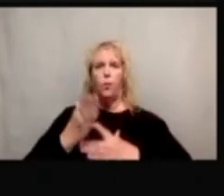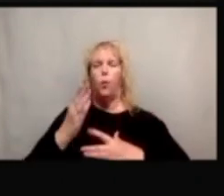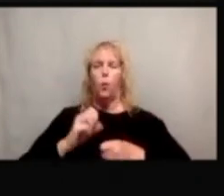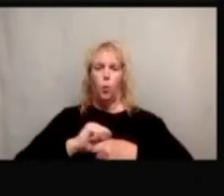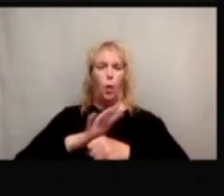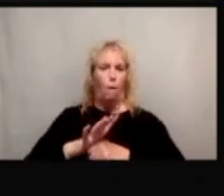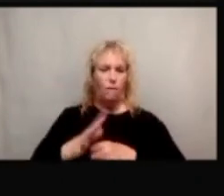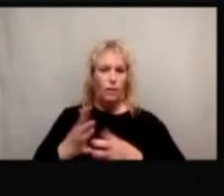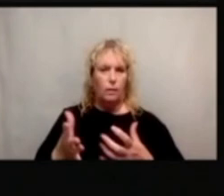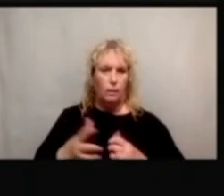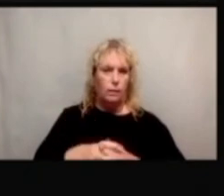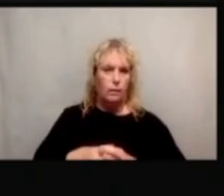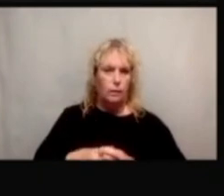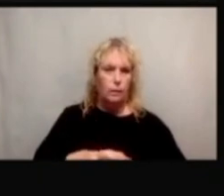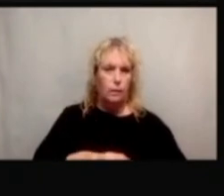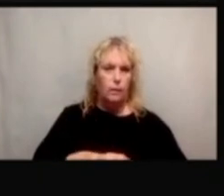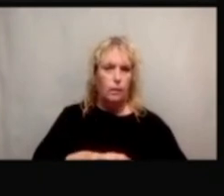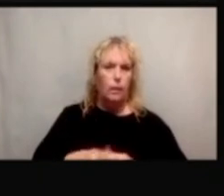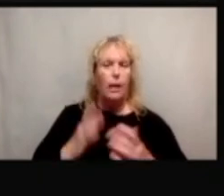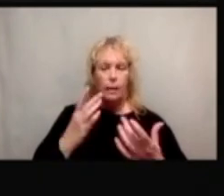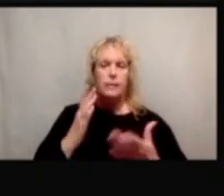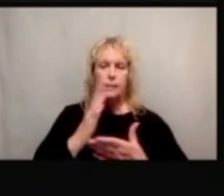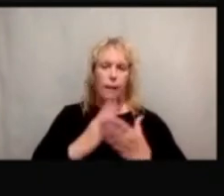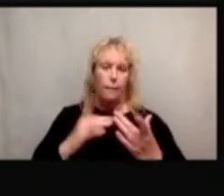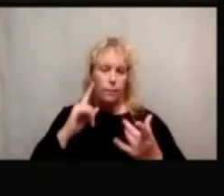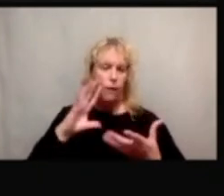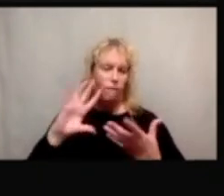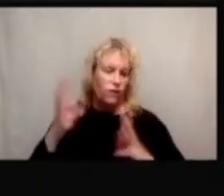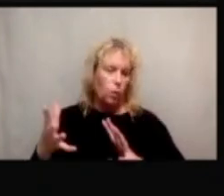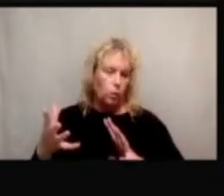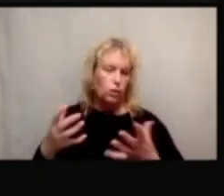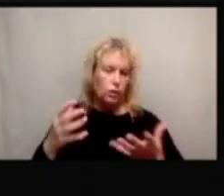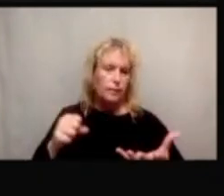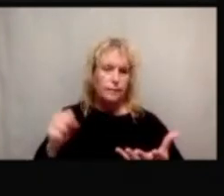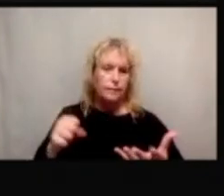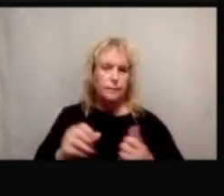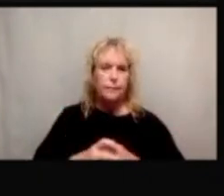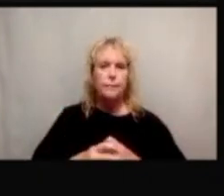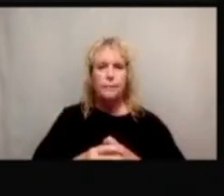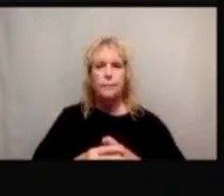there can be confusion and maybe distrust of some of those sites.